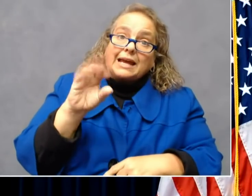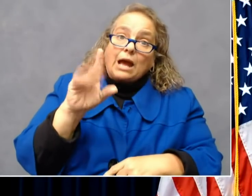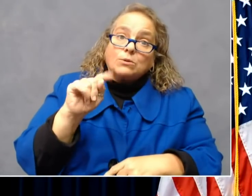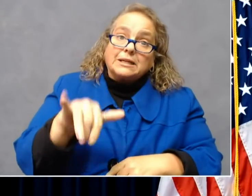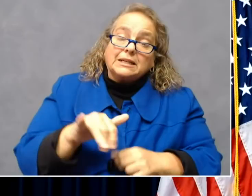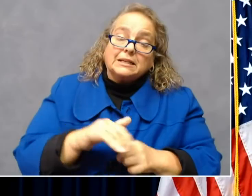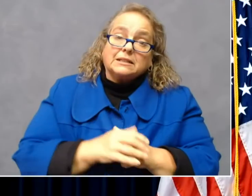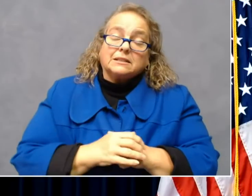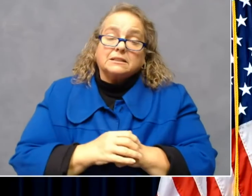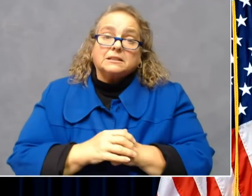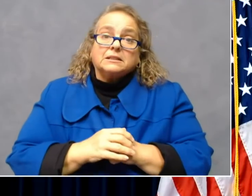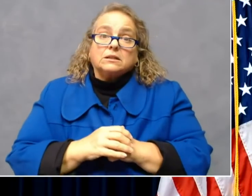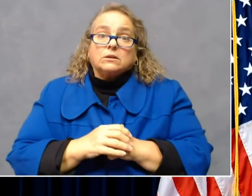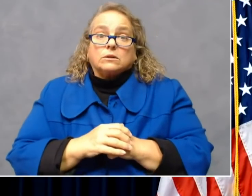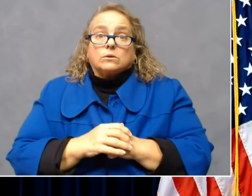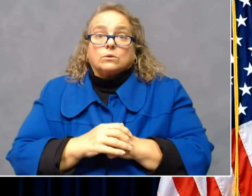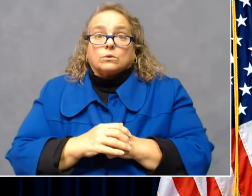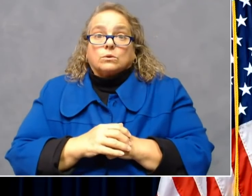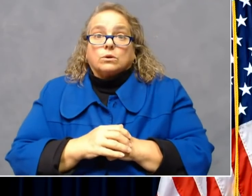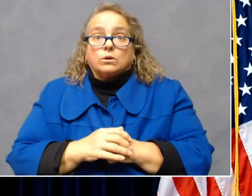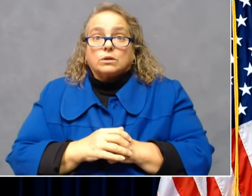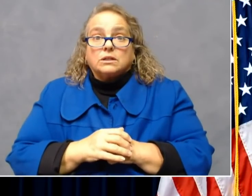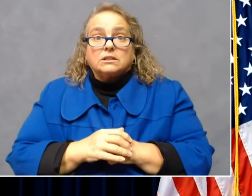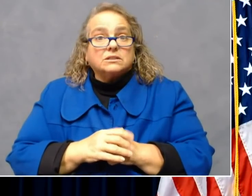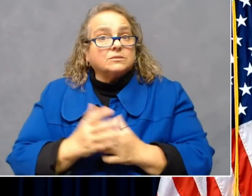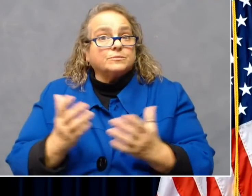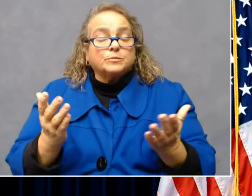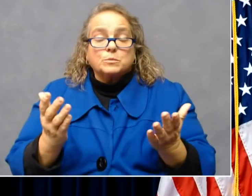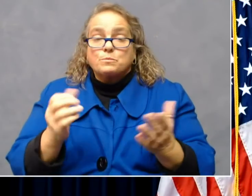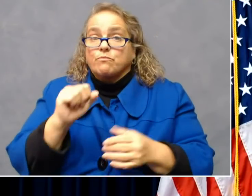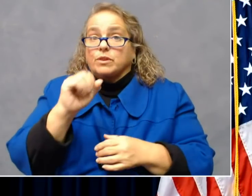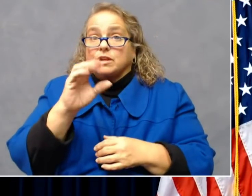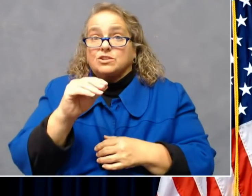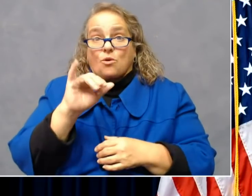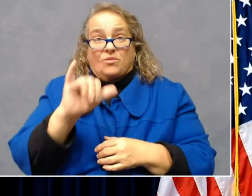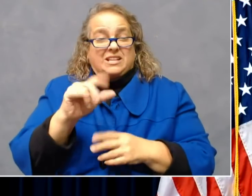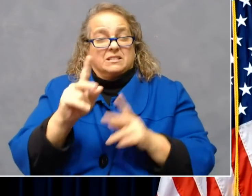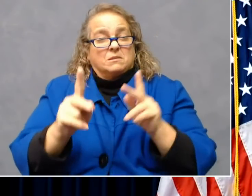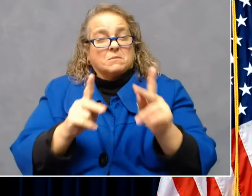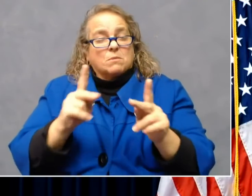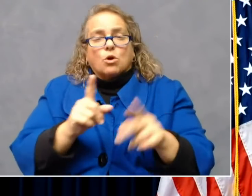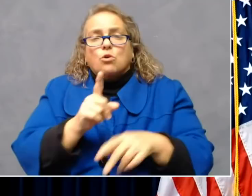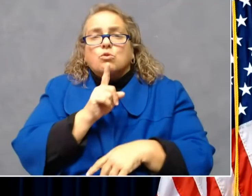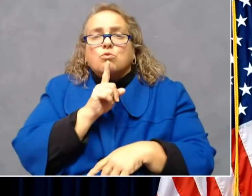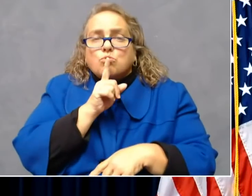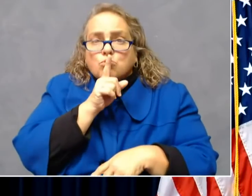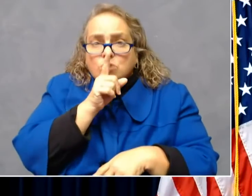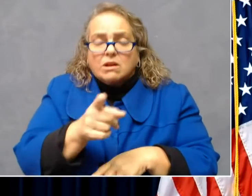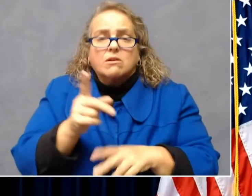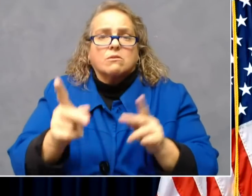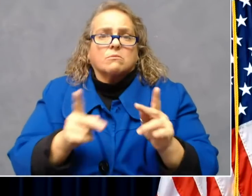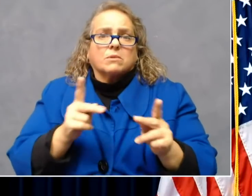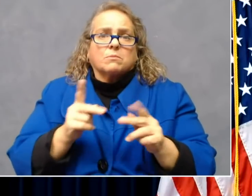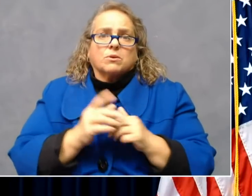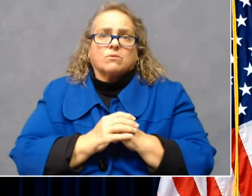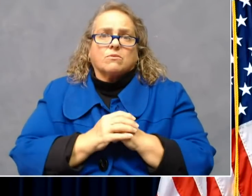So these individuals are real people that are loved by the people around